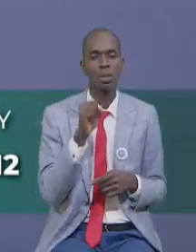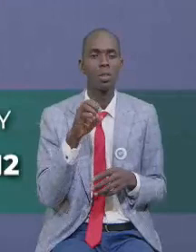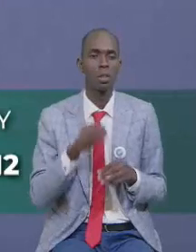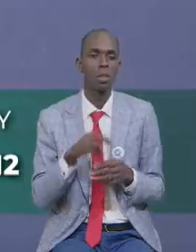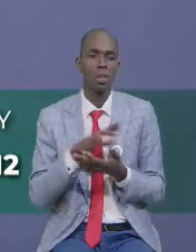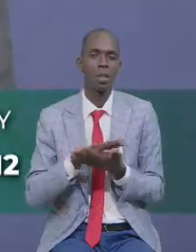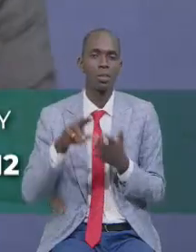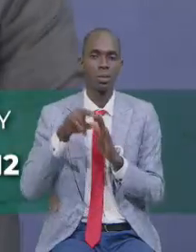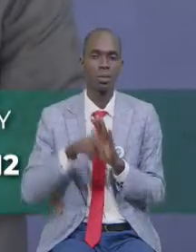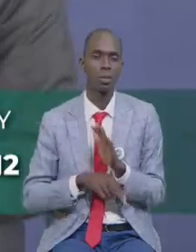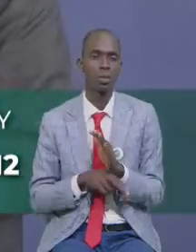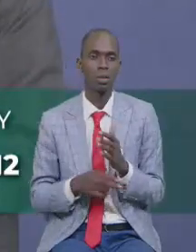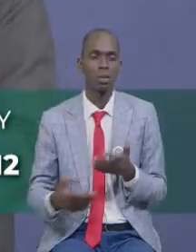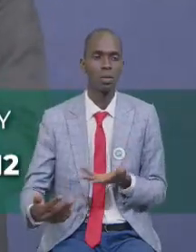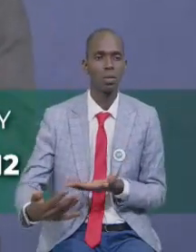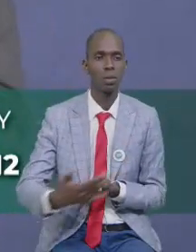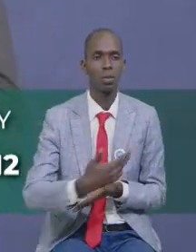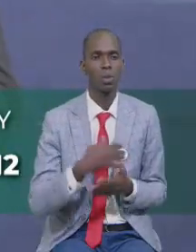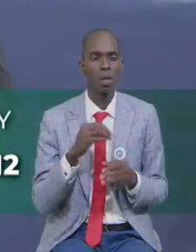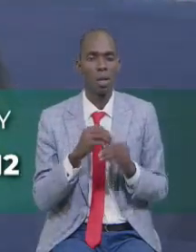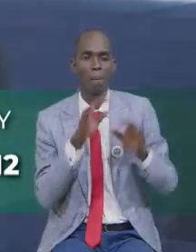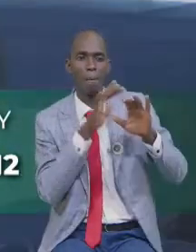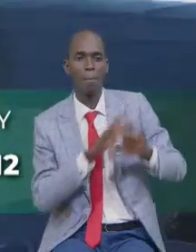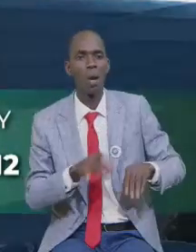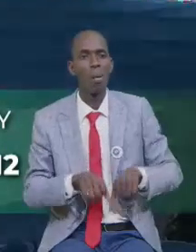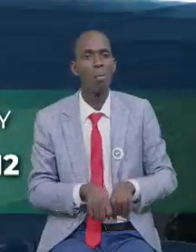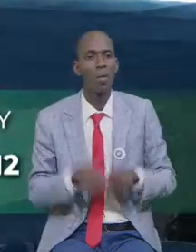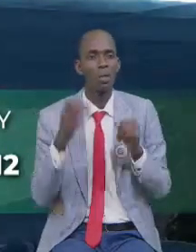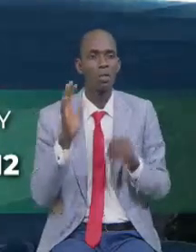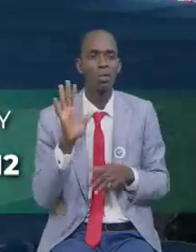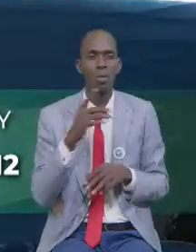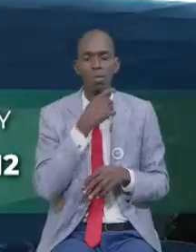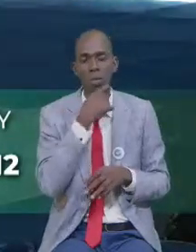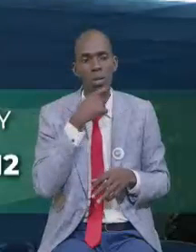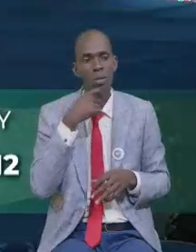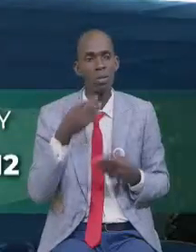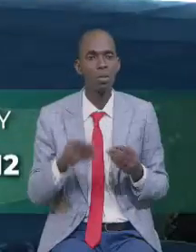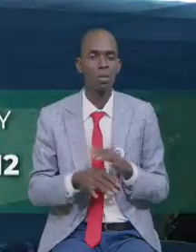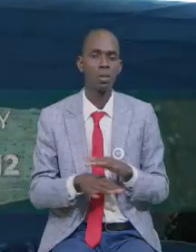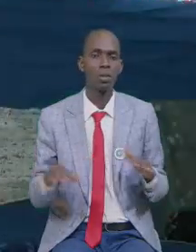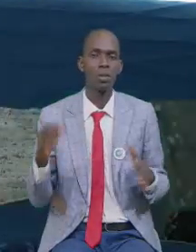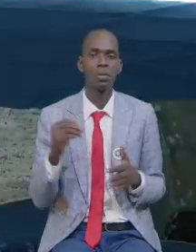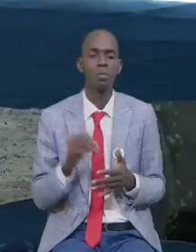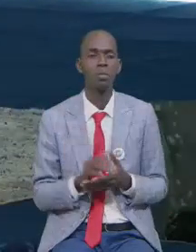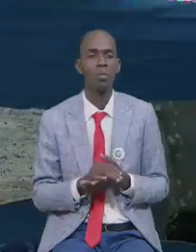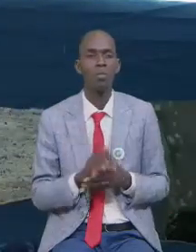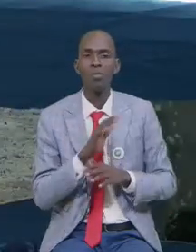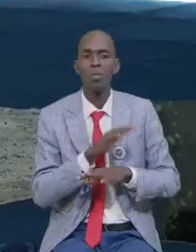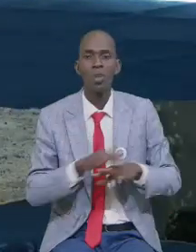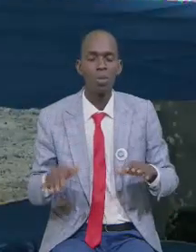righteousness. Reap in mercy. Break up your fallow ground. Don't